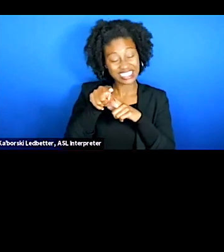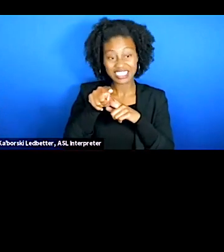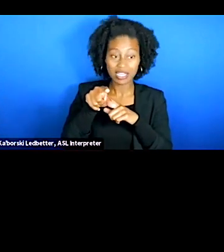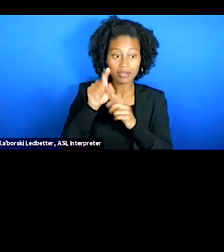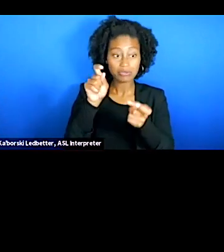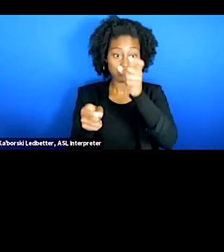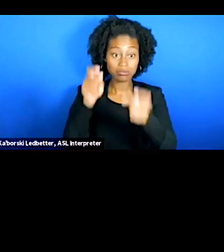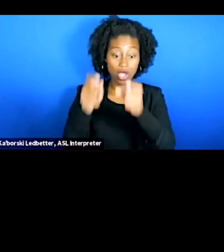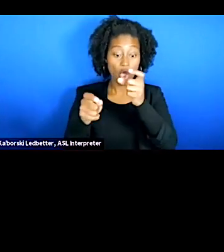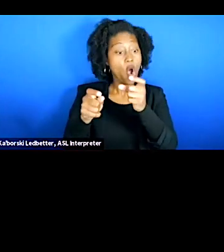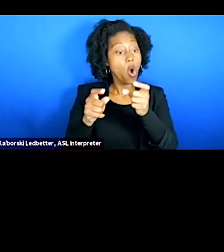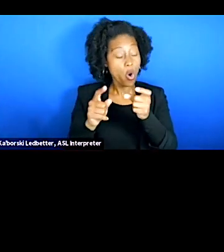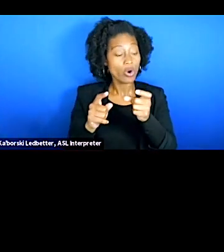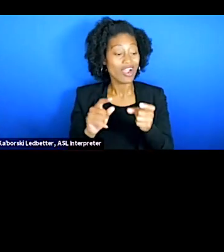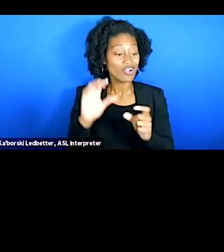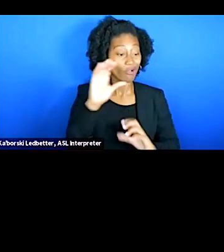more manageable.